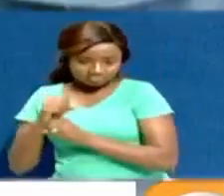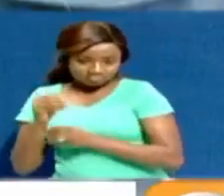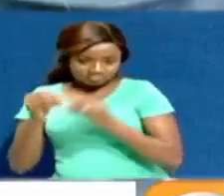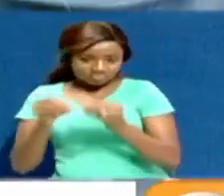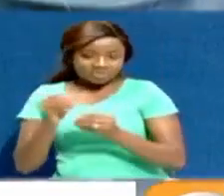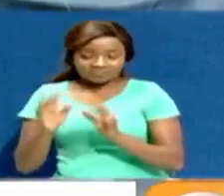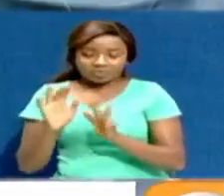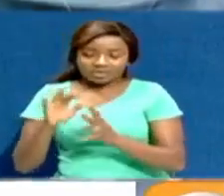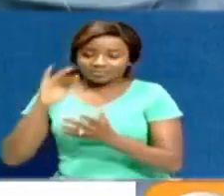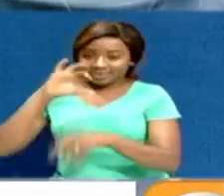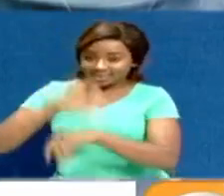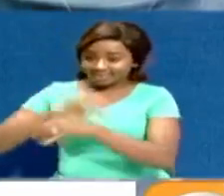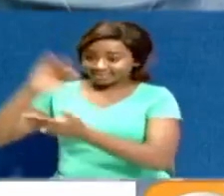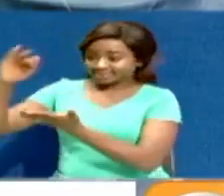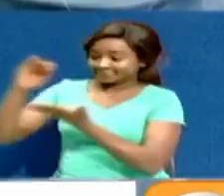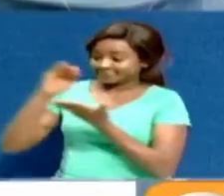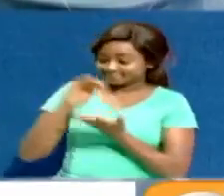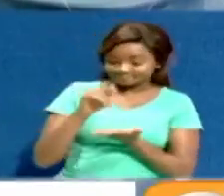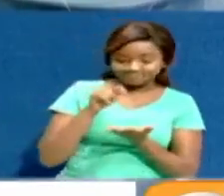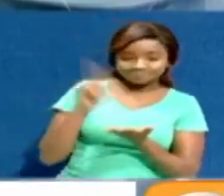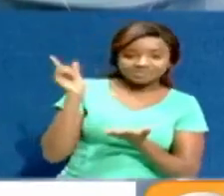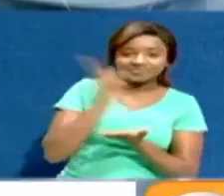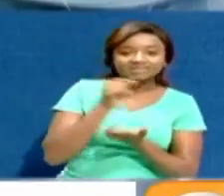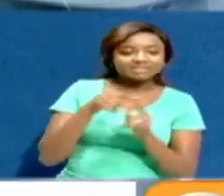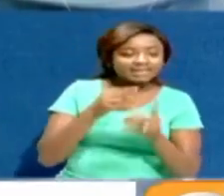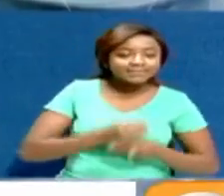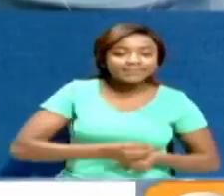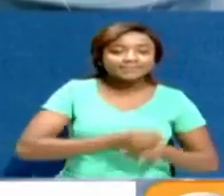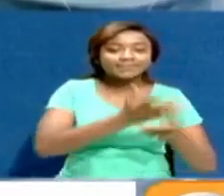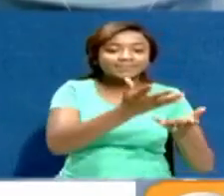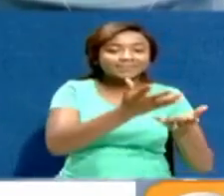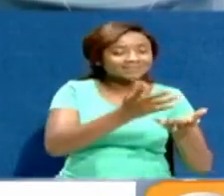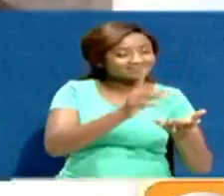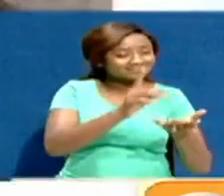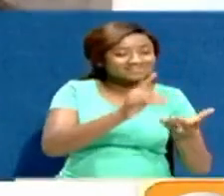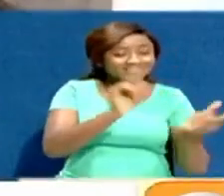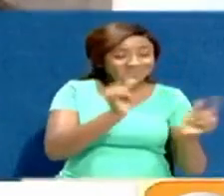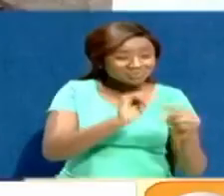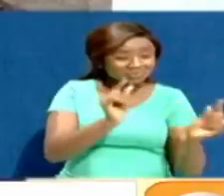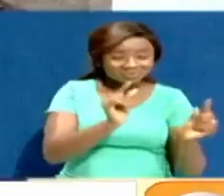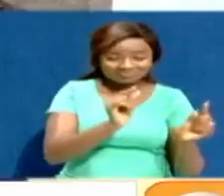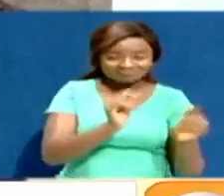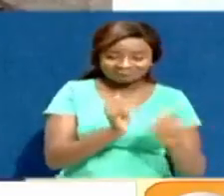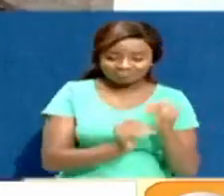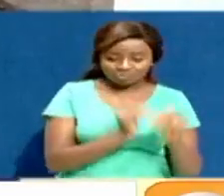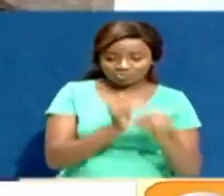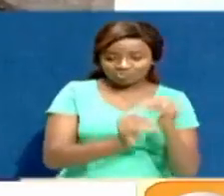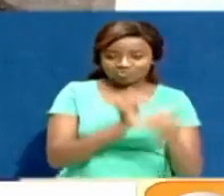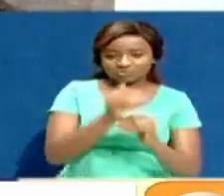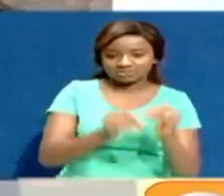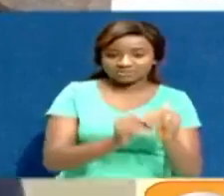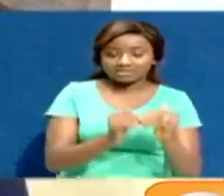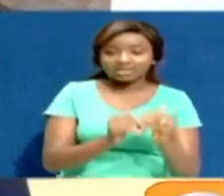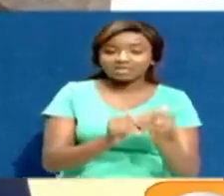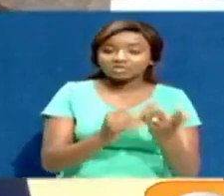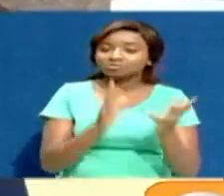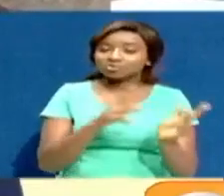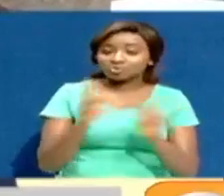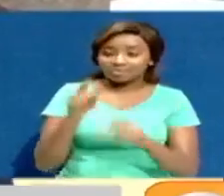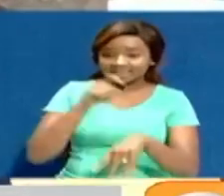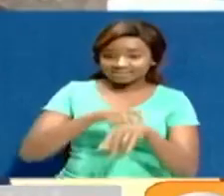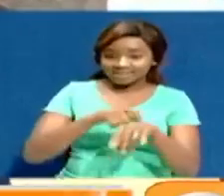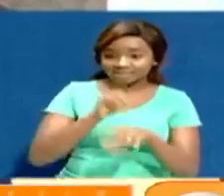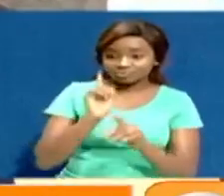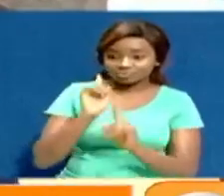one thing. Before the administration begins, other processes must be followed. The priority obviously is government to government as far